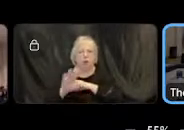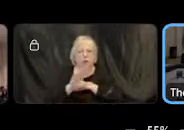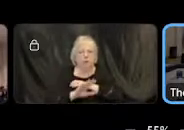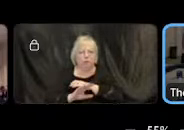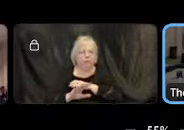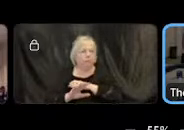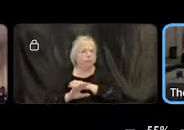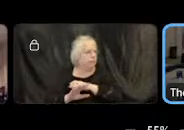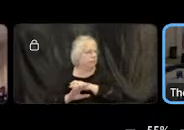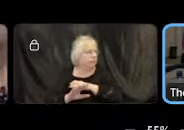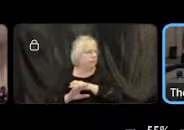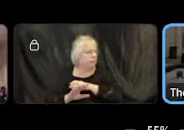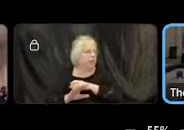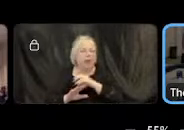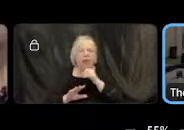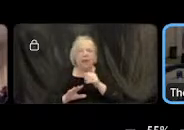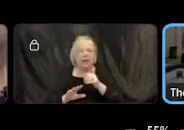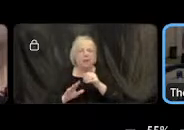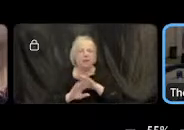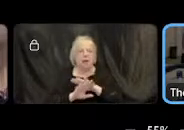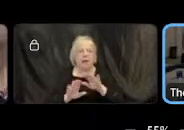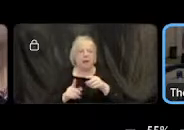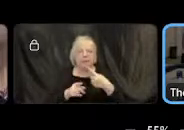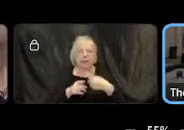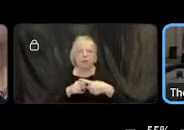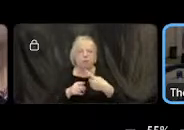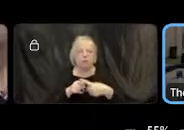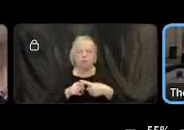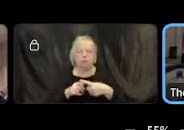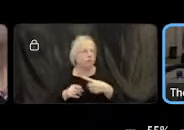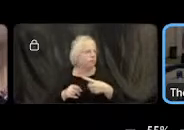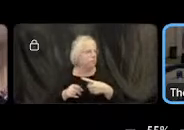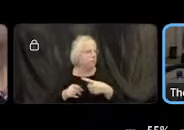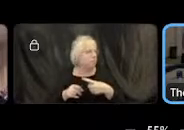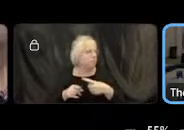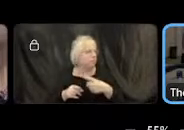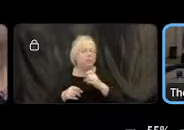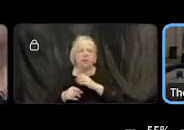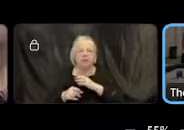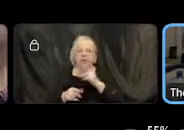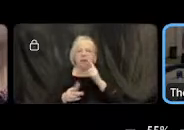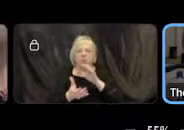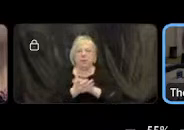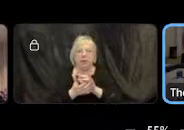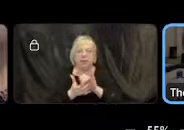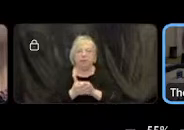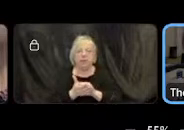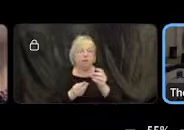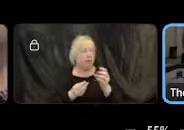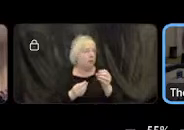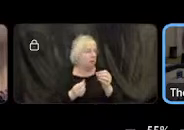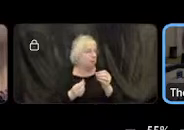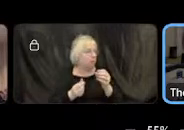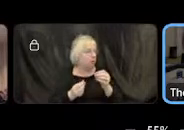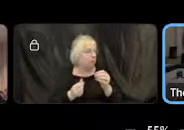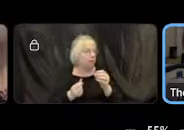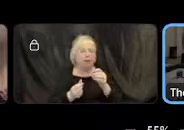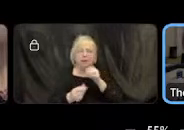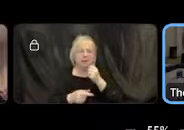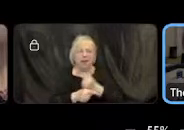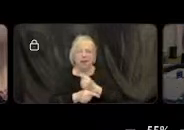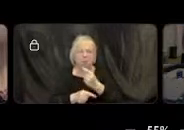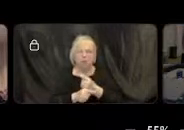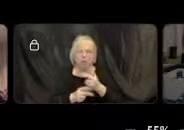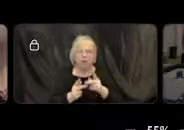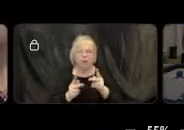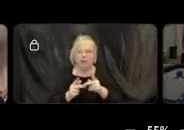and not at a major intersection or a developed commercial area. Staff believes that the subject property is not an appropriate site